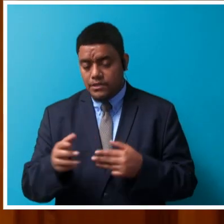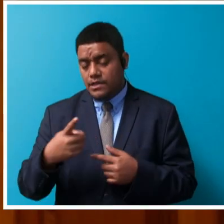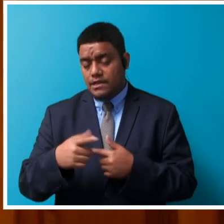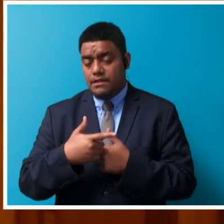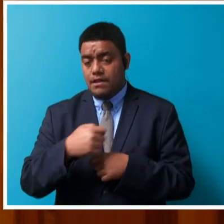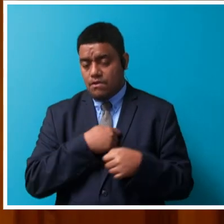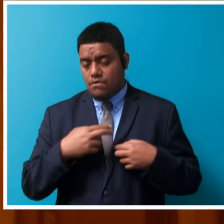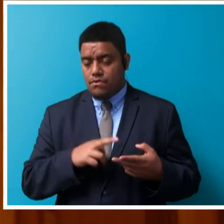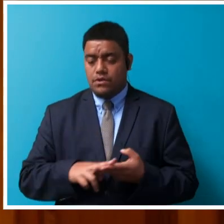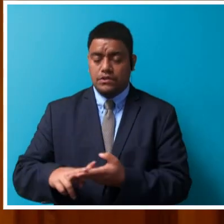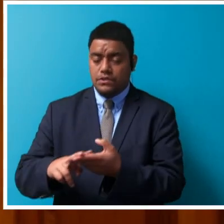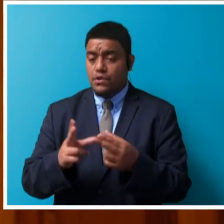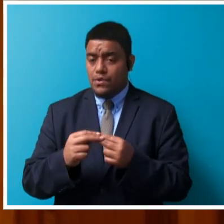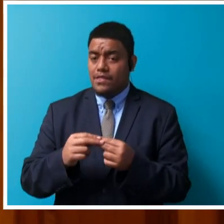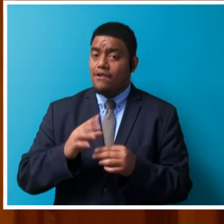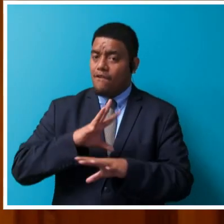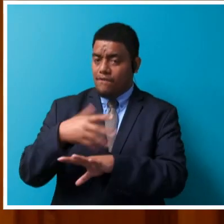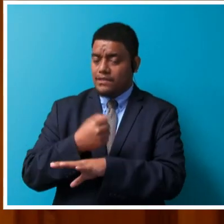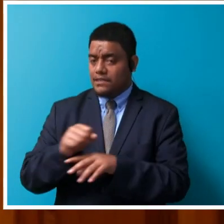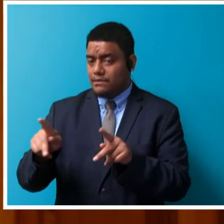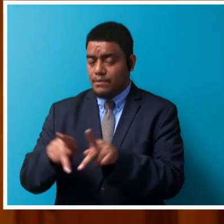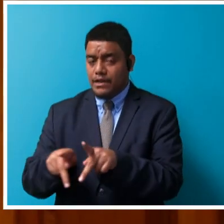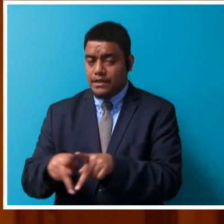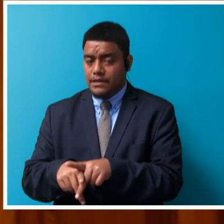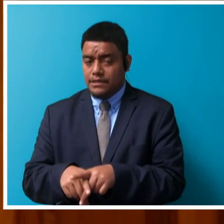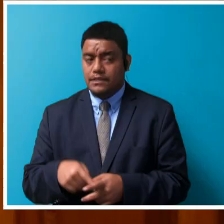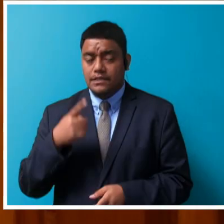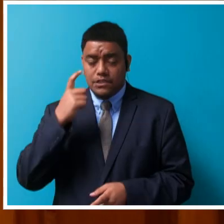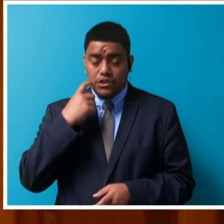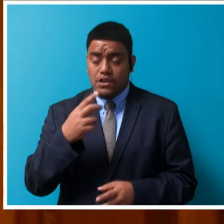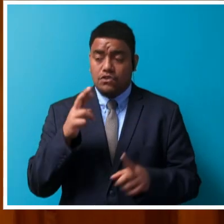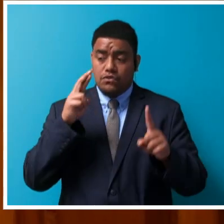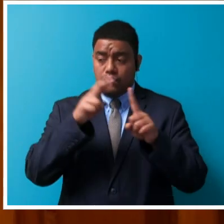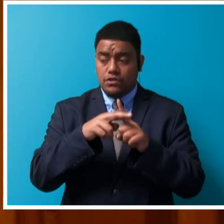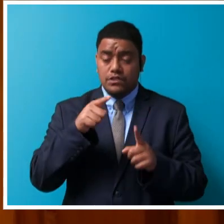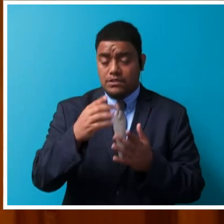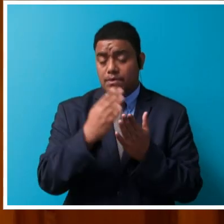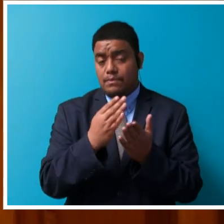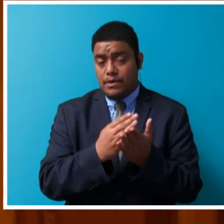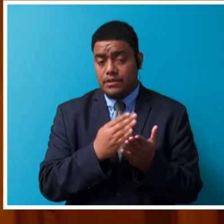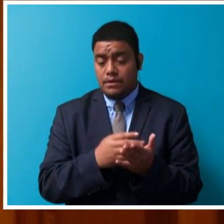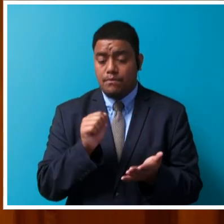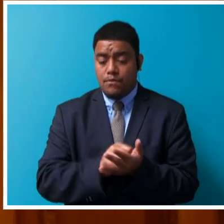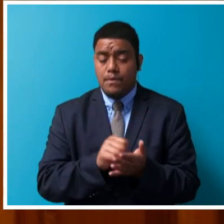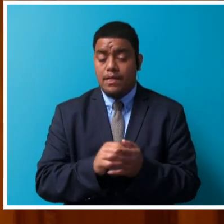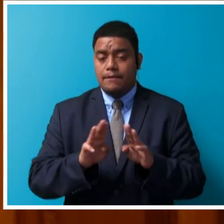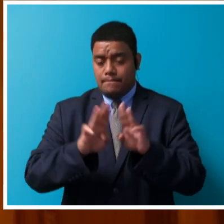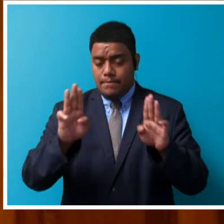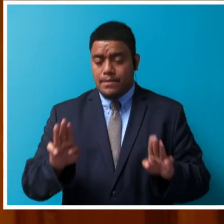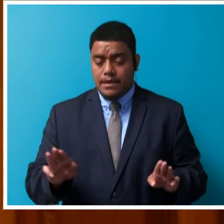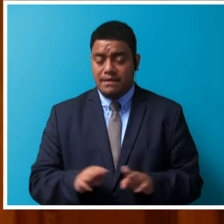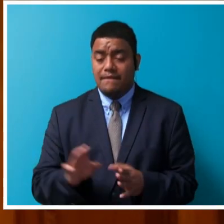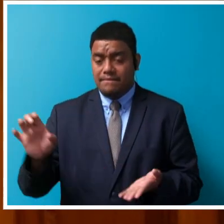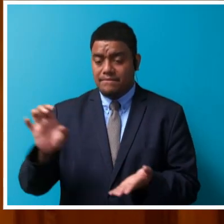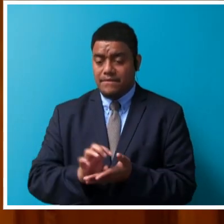our relationships with external development partners. To maximize our reach, this budget properly maps out external funding